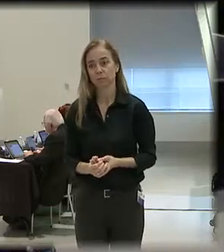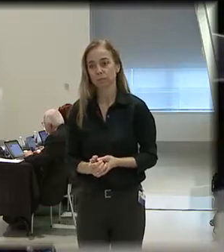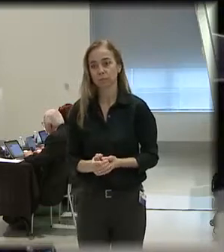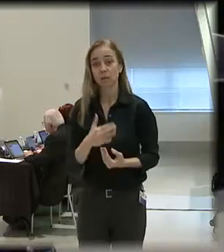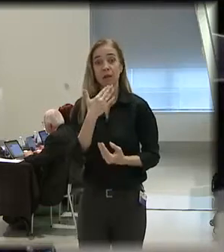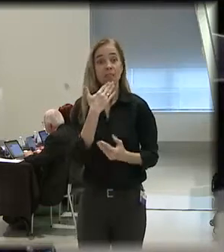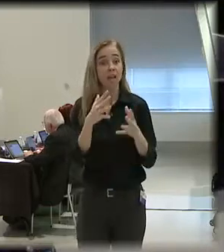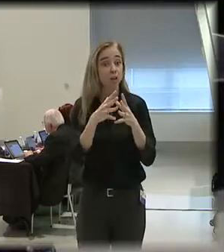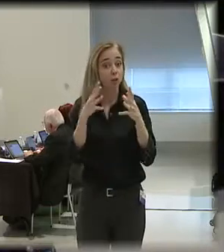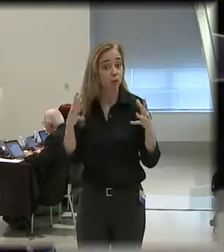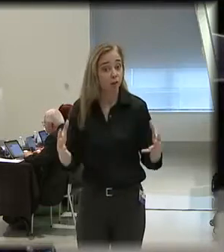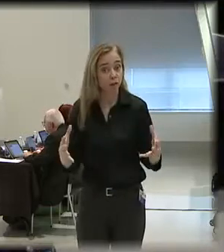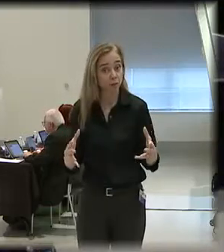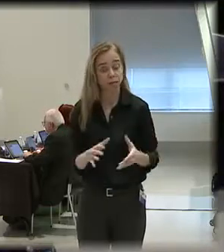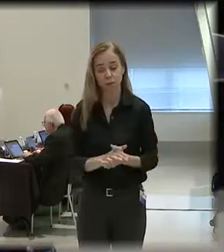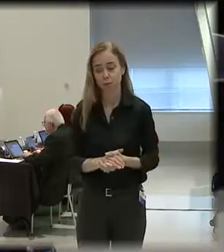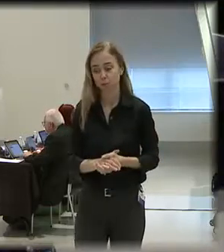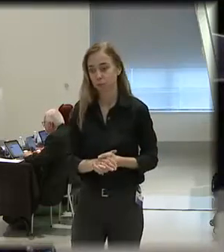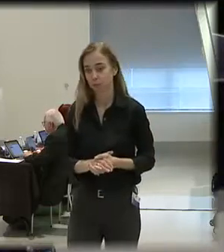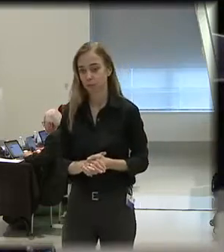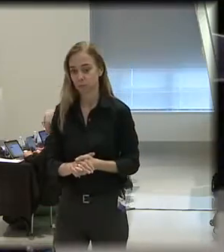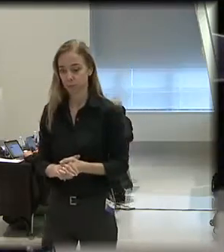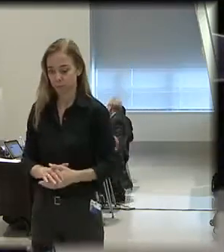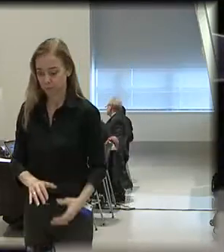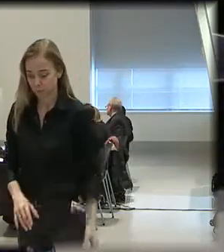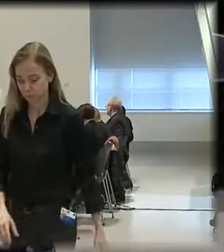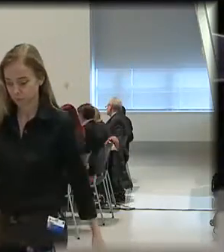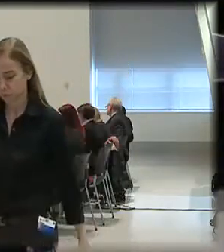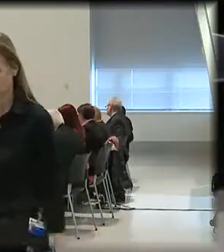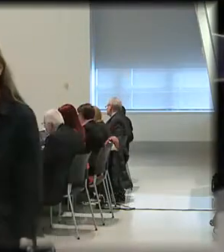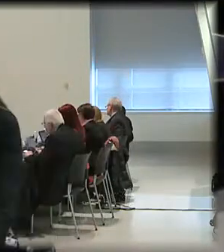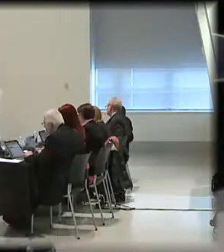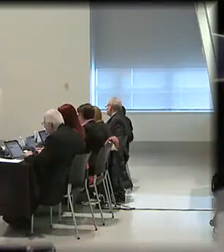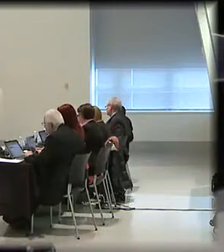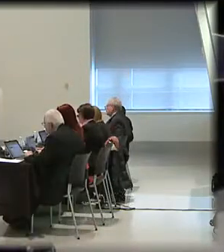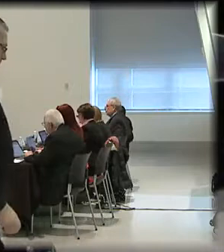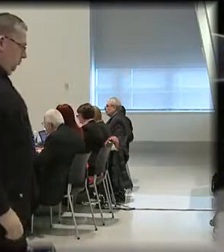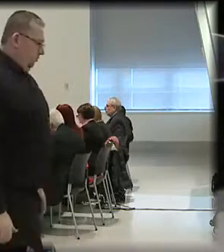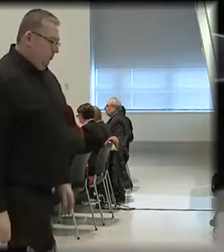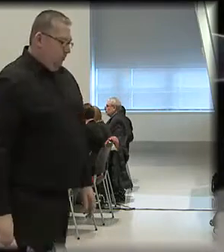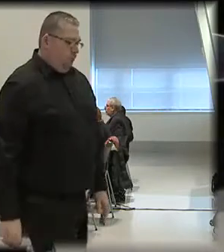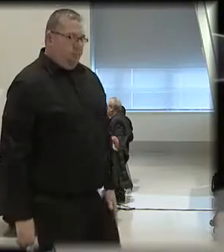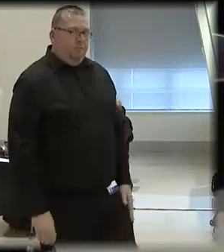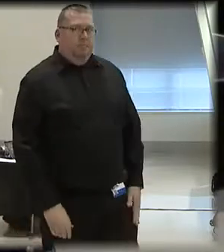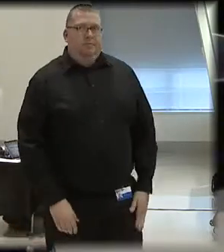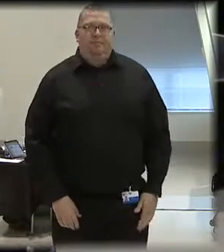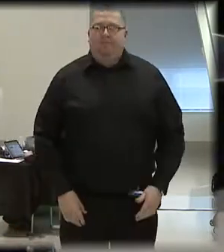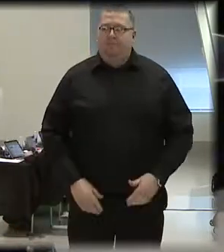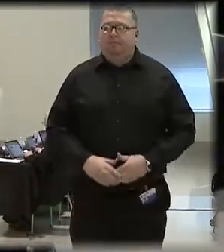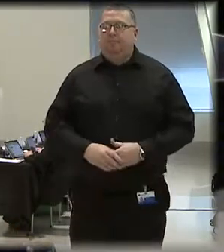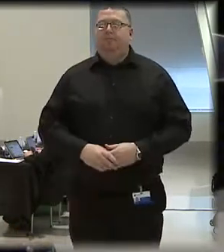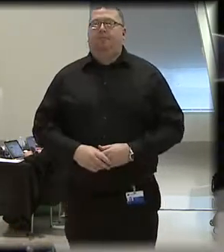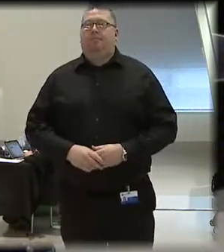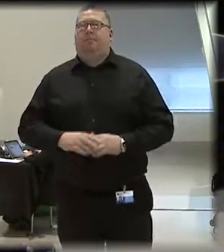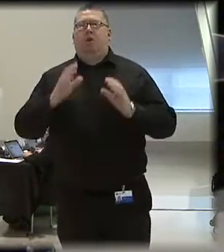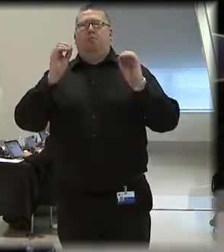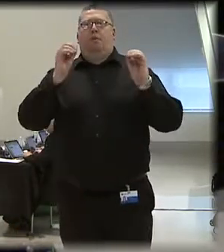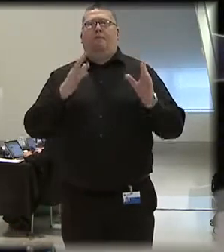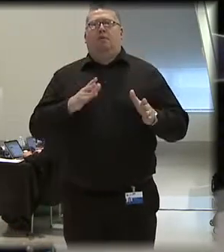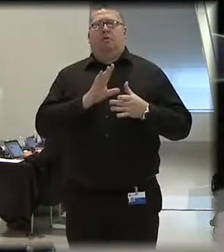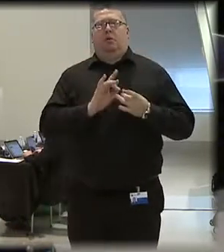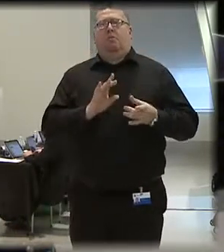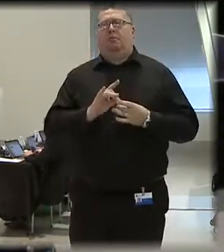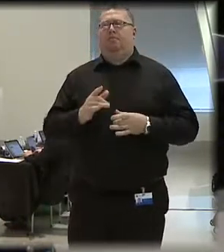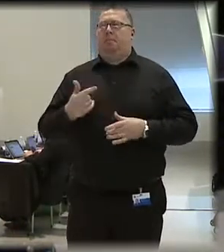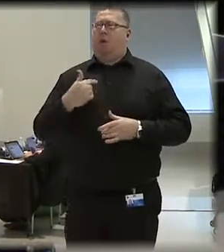Thank you very much. Sue Rohr, followed by Jose Lopez. I think the professor wanted to respond. Oh, I'm sorry. Professor? That's fine. I just wanted to follow